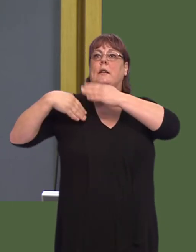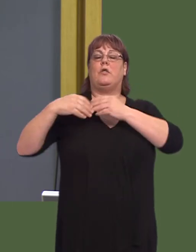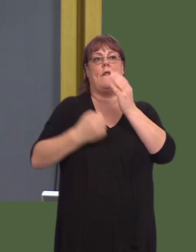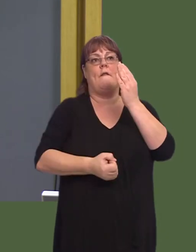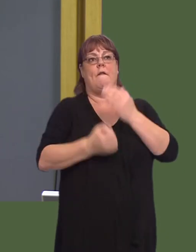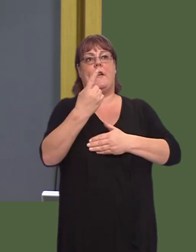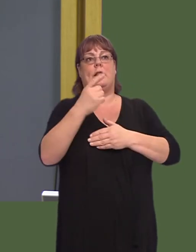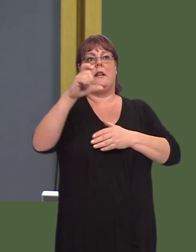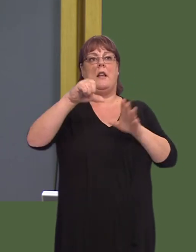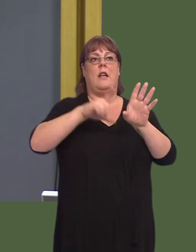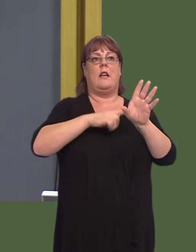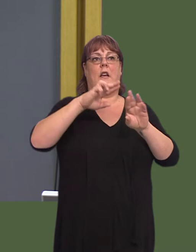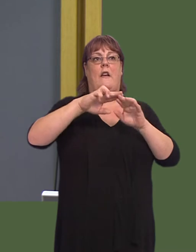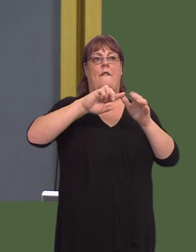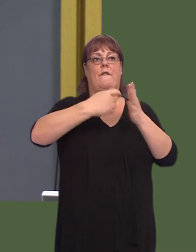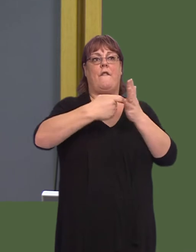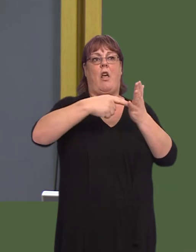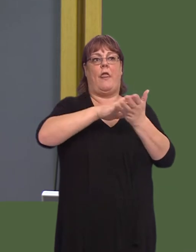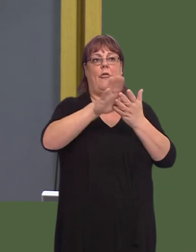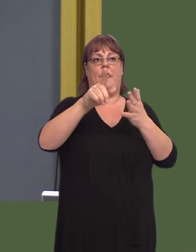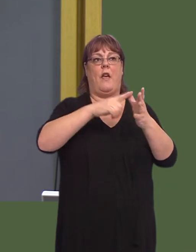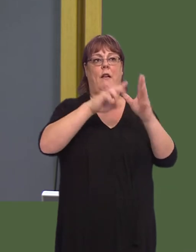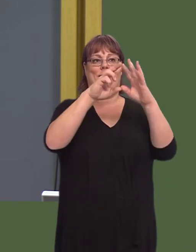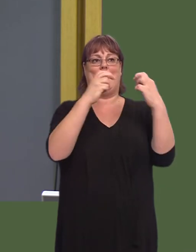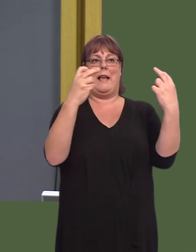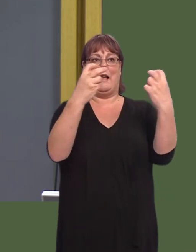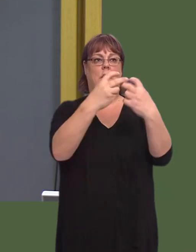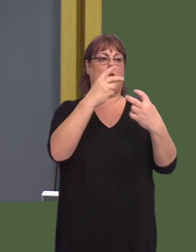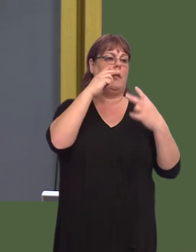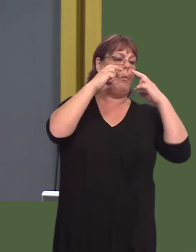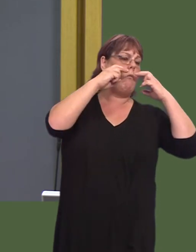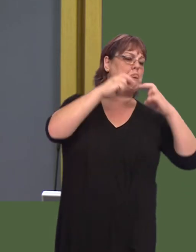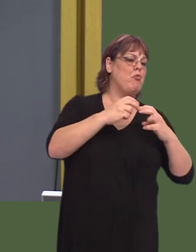in Cyfarfod Castle, which looked at new and innovative ways